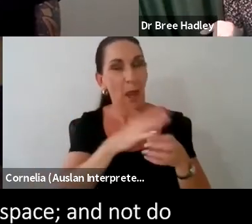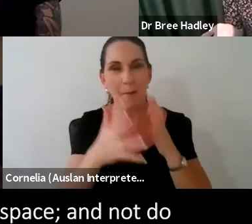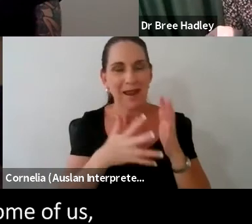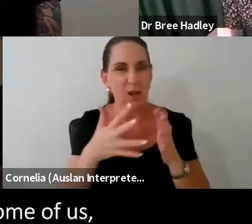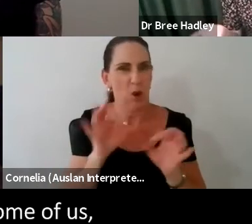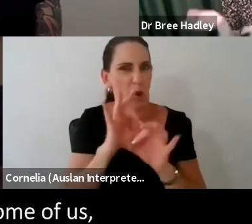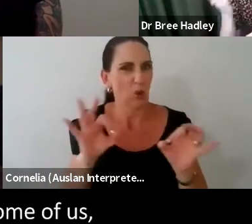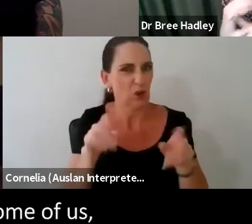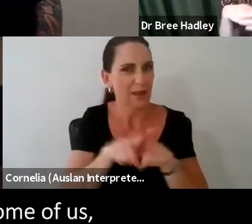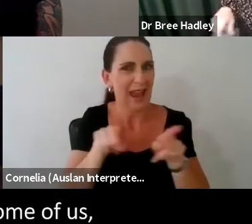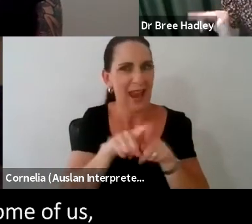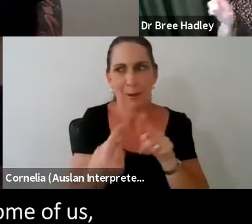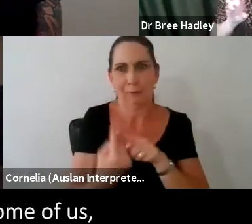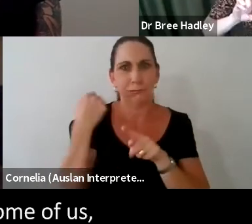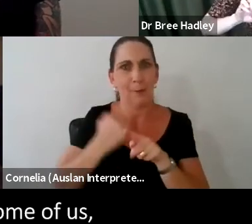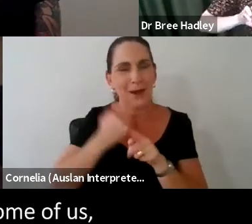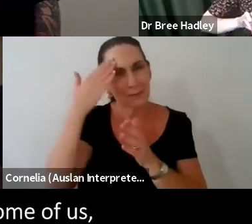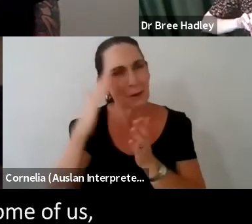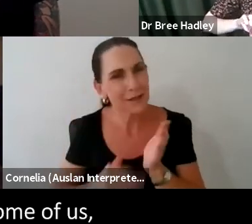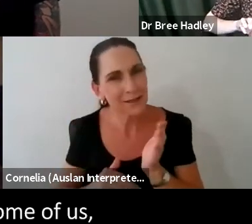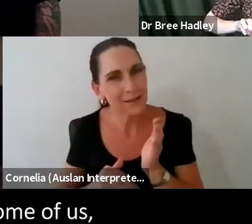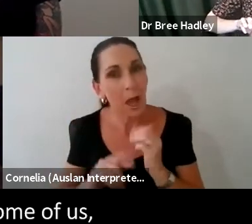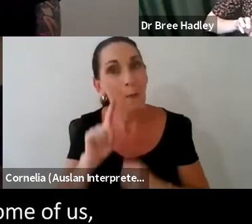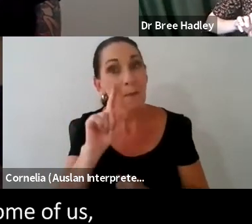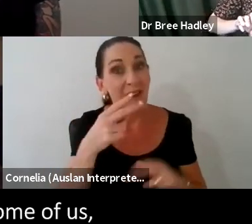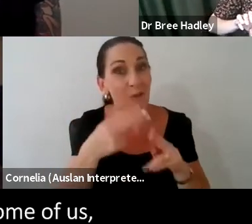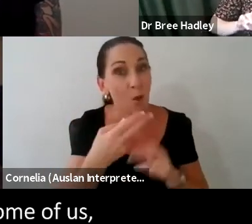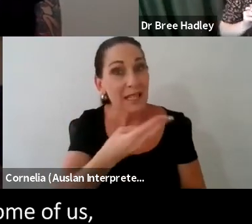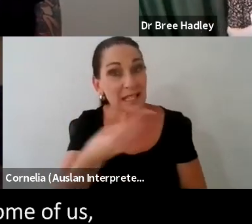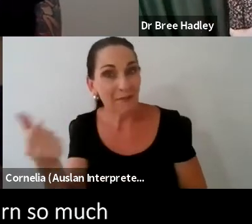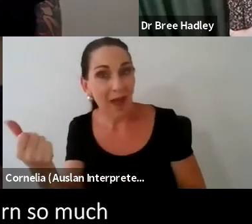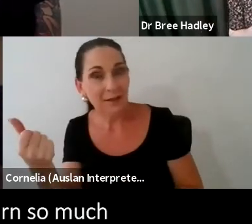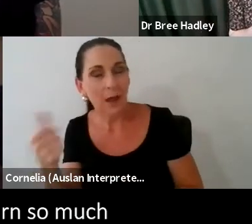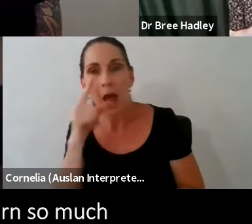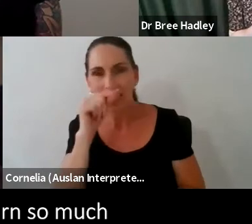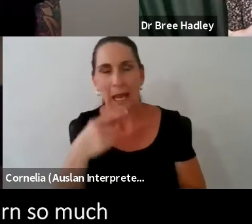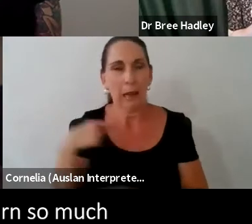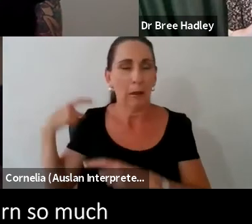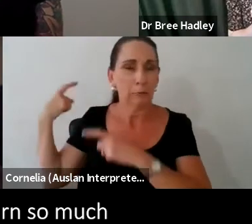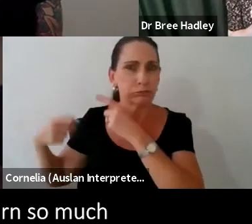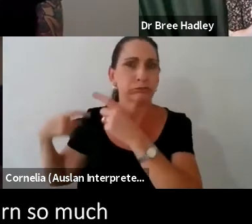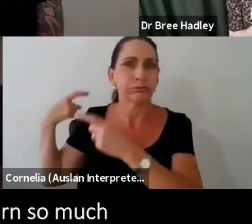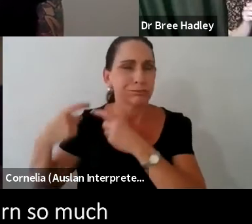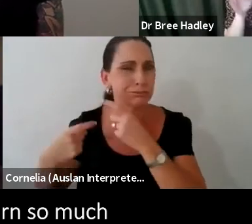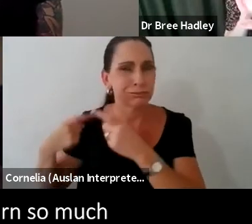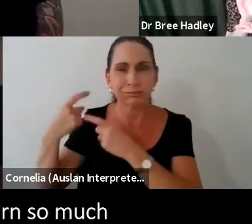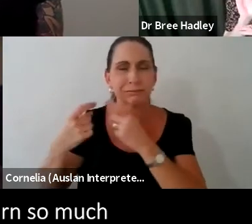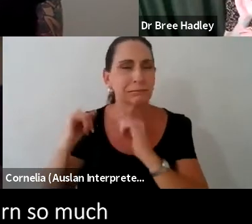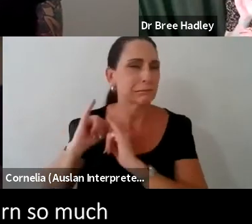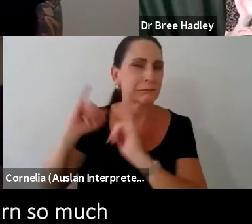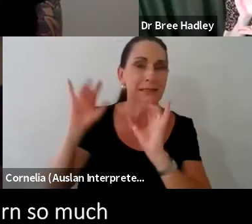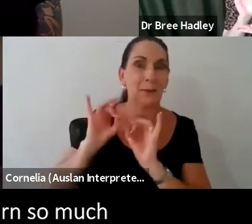experienced. But for some of us, we can flip to the dark side, and we've learned so much about how